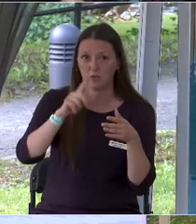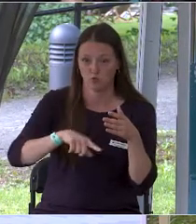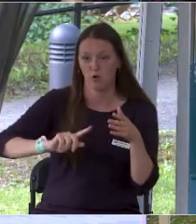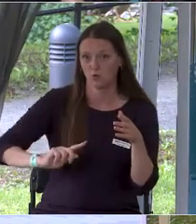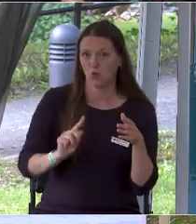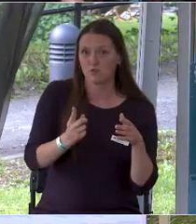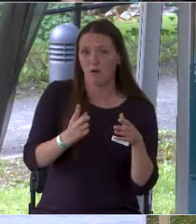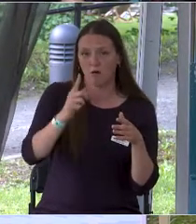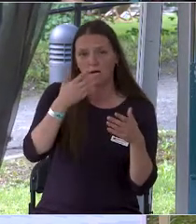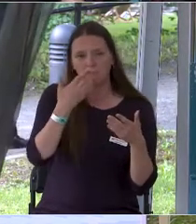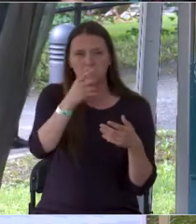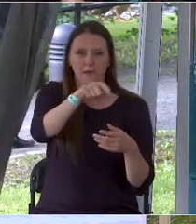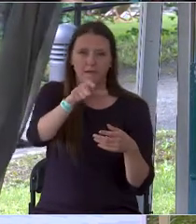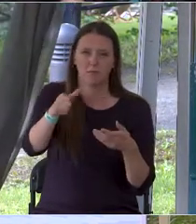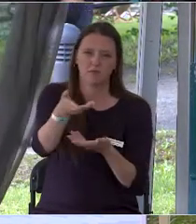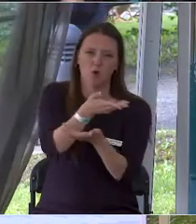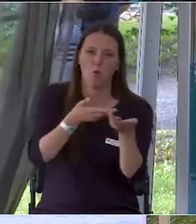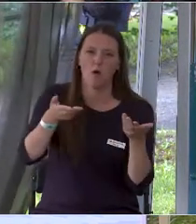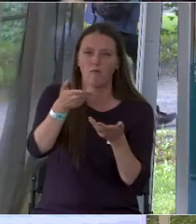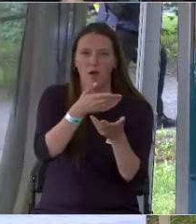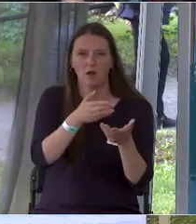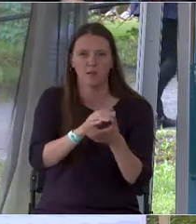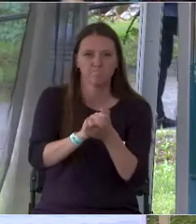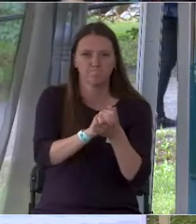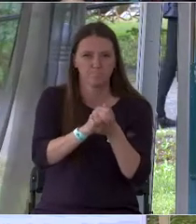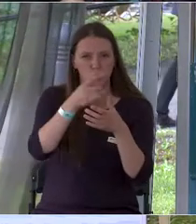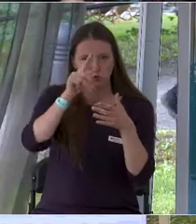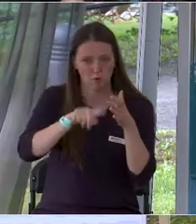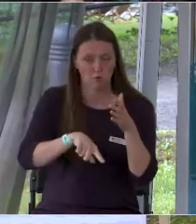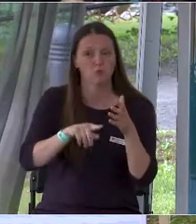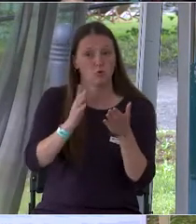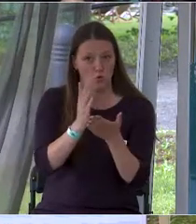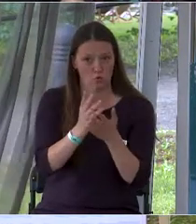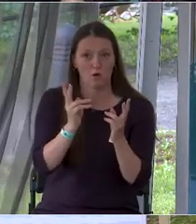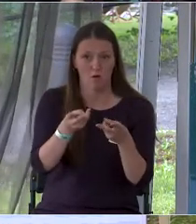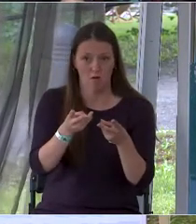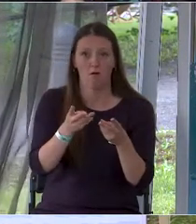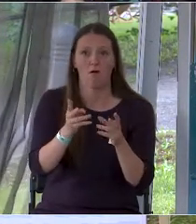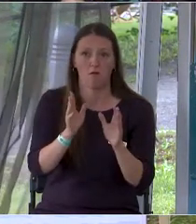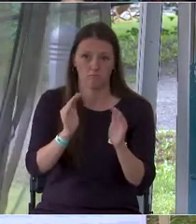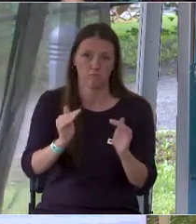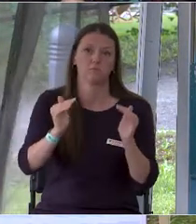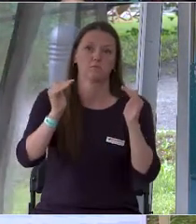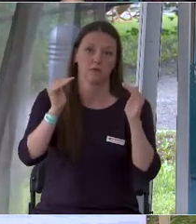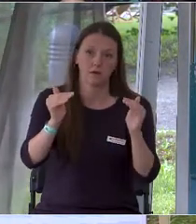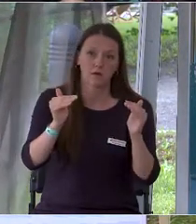levels. So I would stop there. I would just say there are two mechanisms